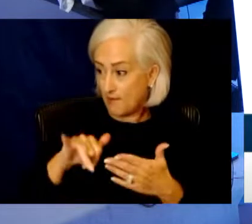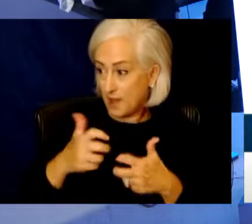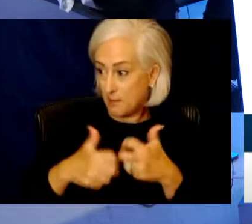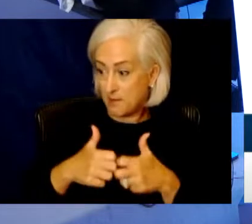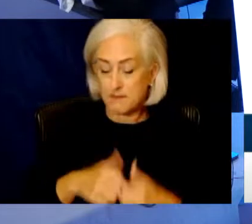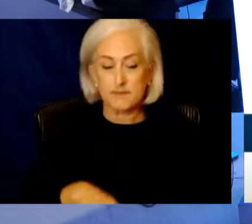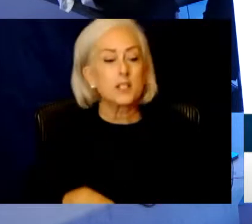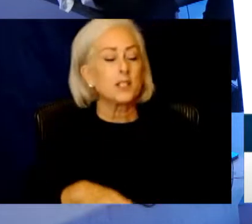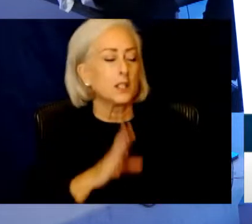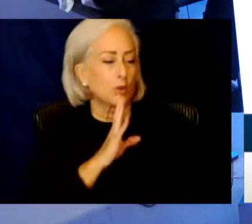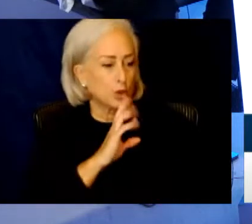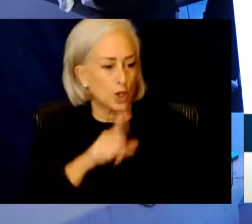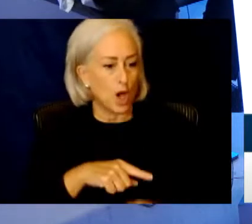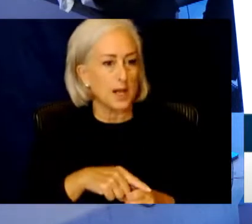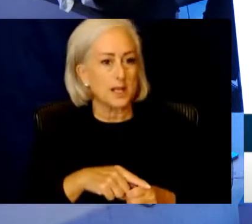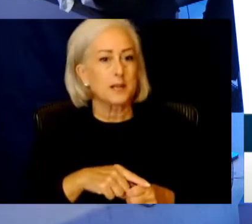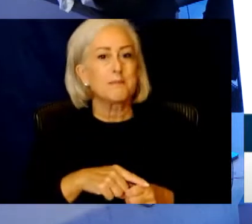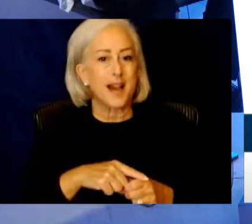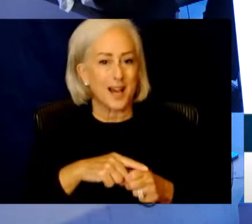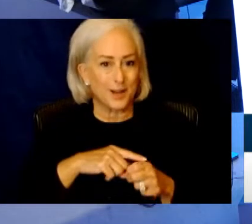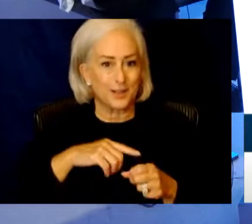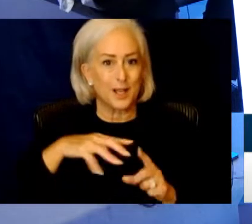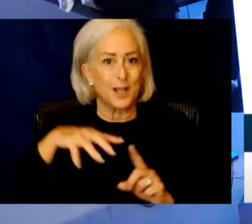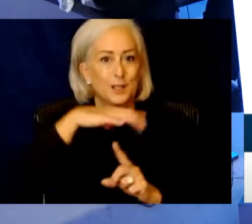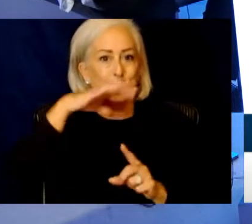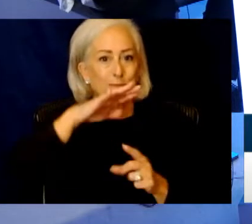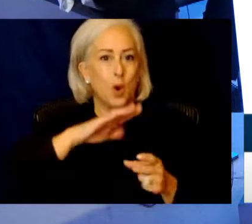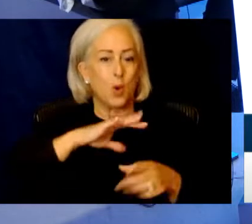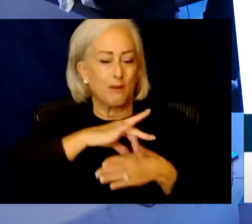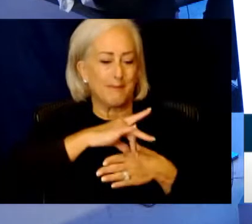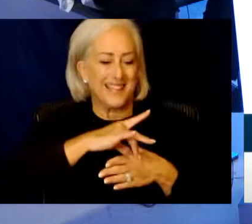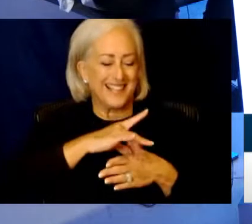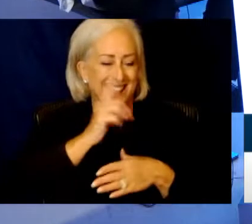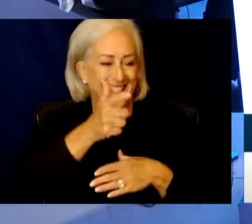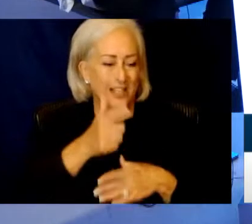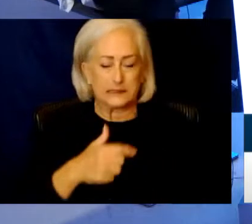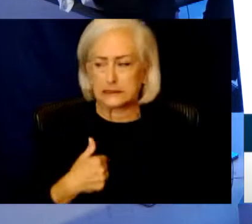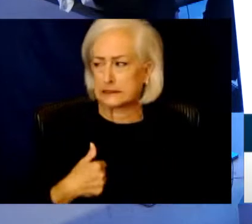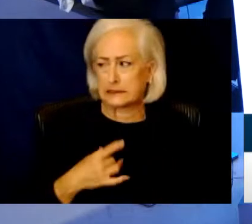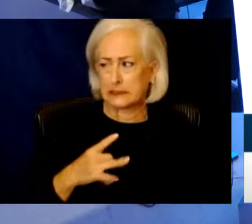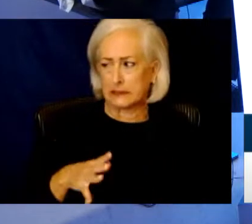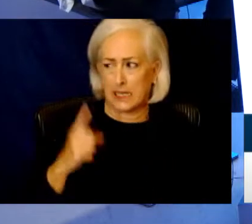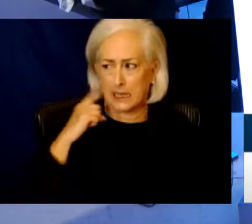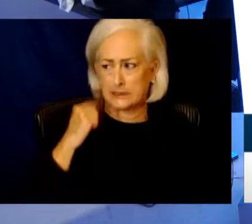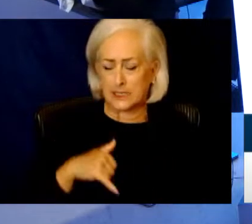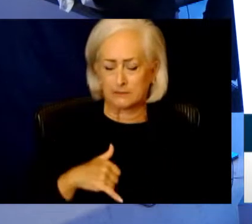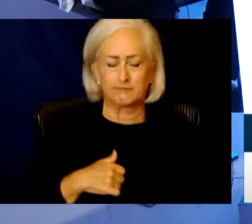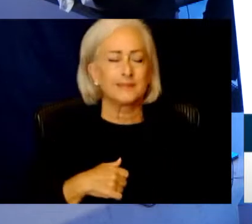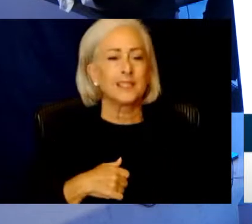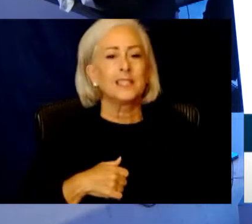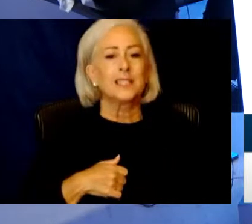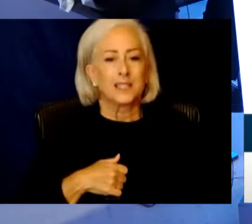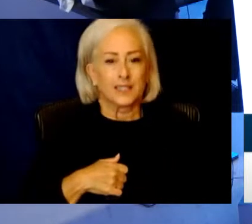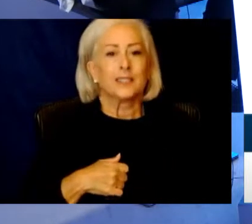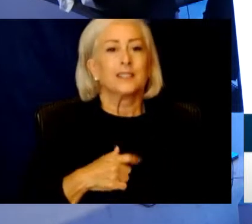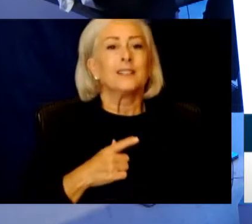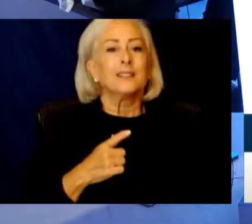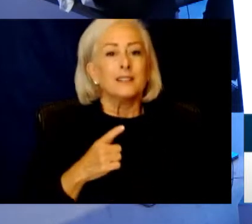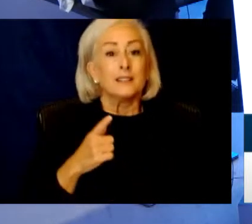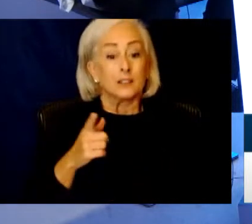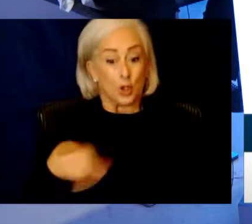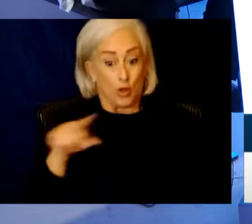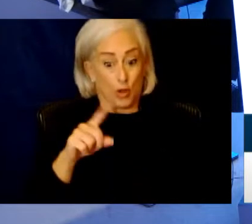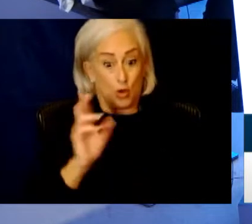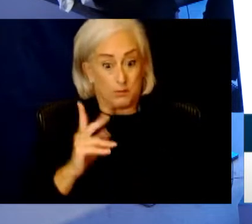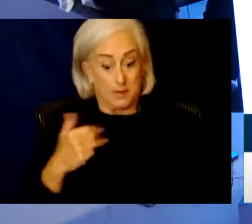time. Okay. Ooh, I don't like the sound of that. All right. So these patients you saw are young. In the past, we've thought of colorectal